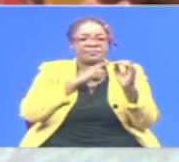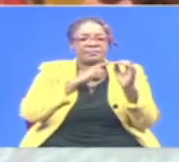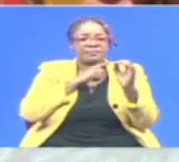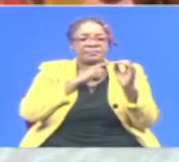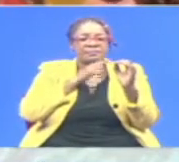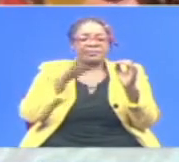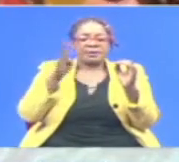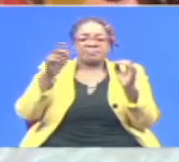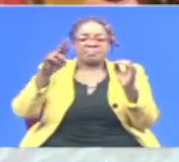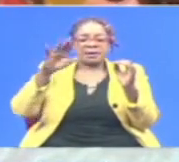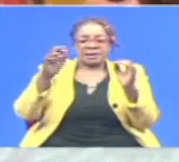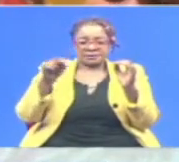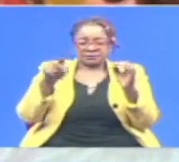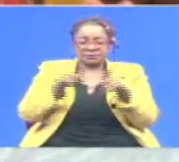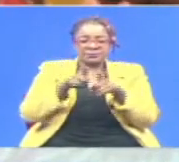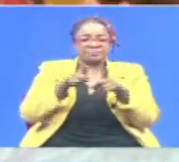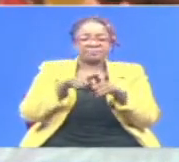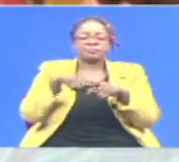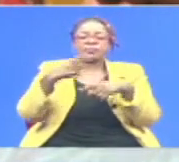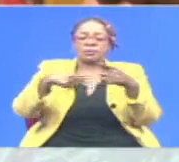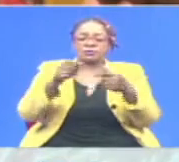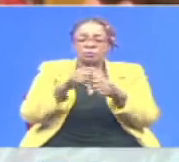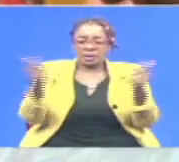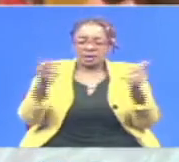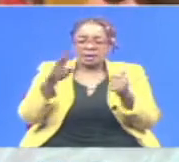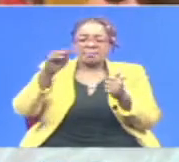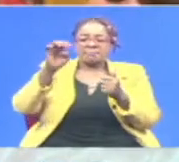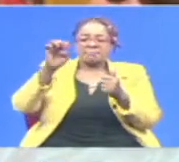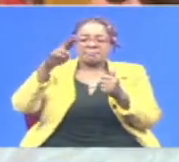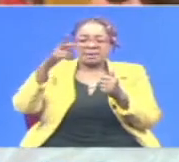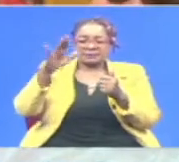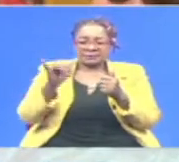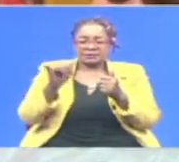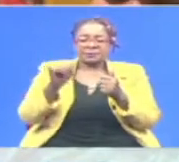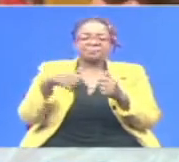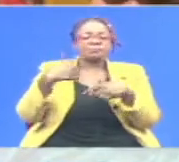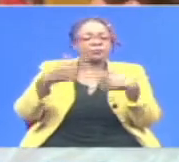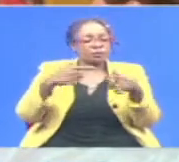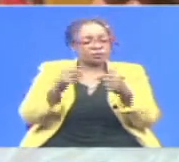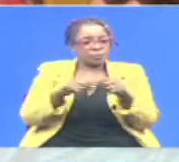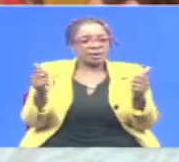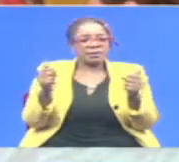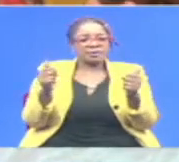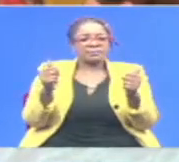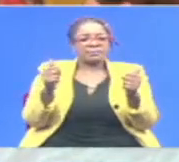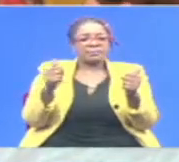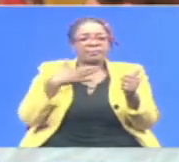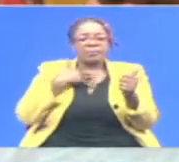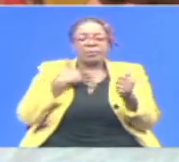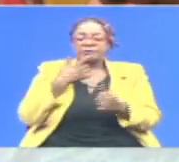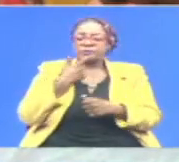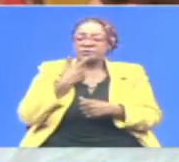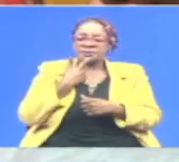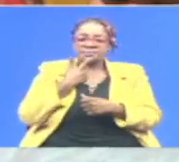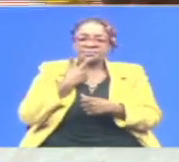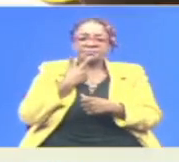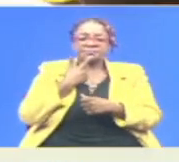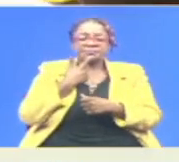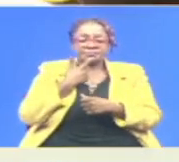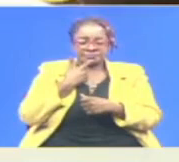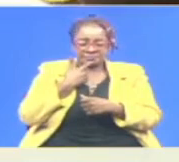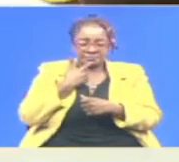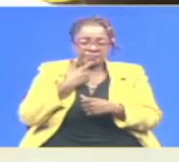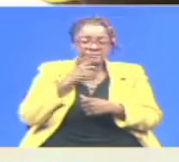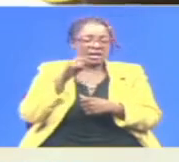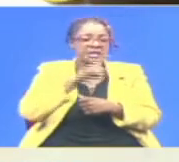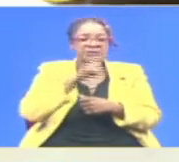Brian is also doing well. Mercy is also doing very well. And I want to say they are out of danger. For